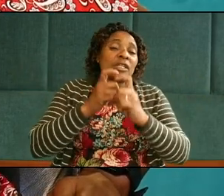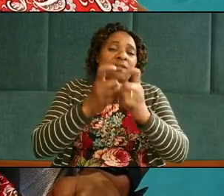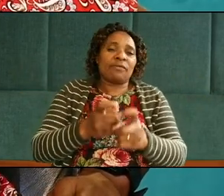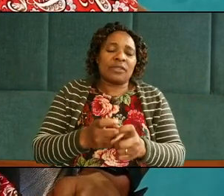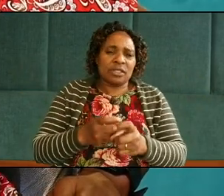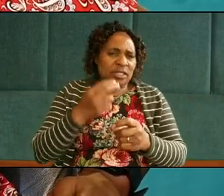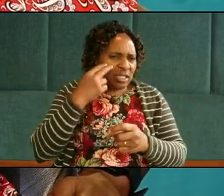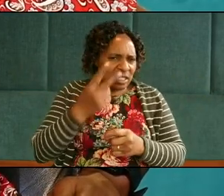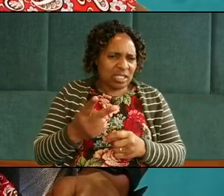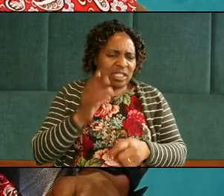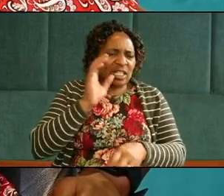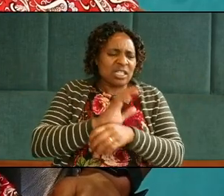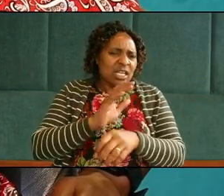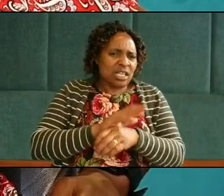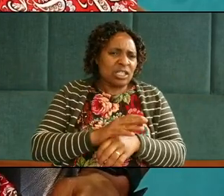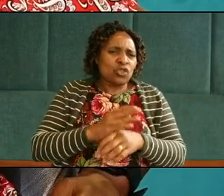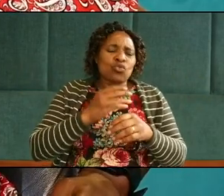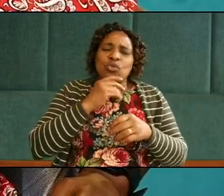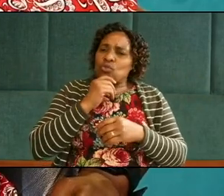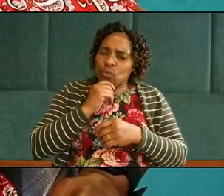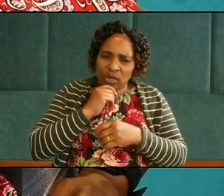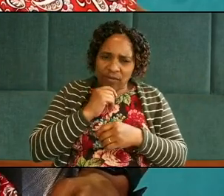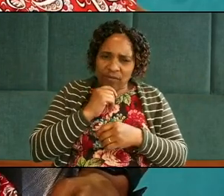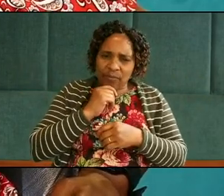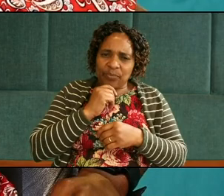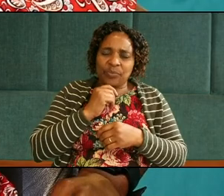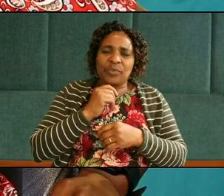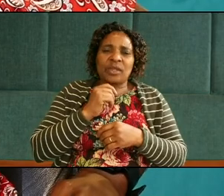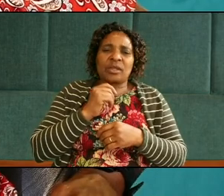seen that tabernacle. It was wonderful, you know.